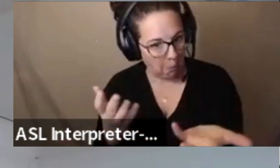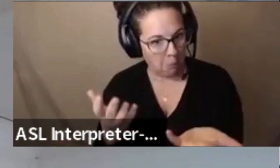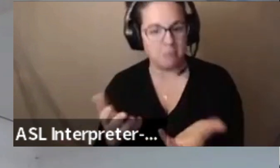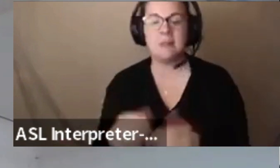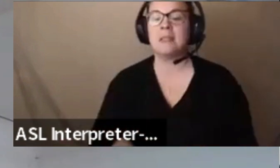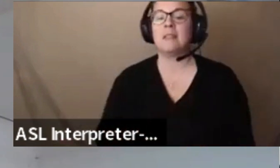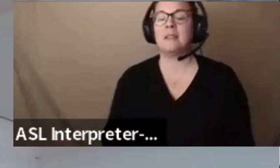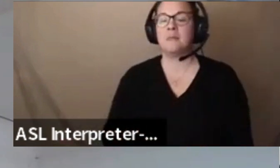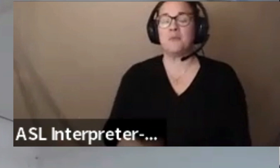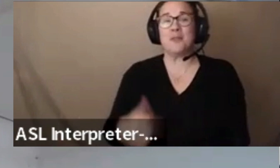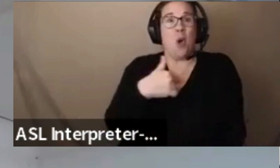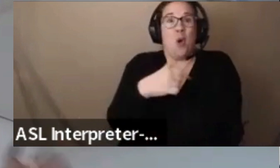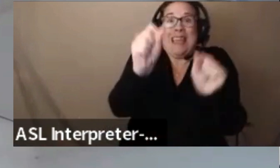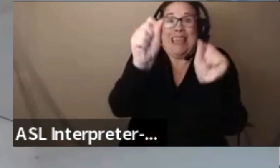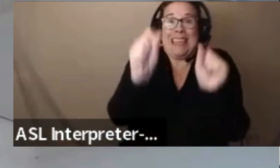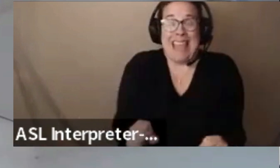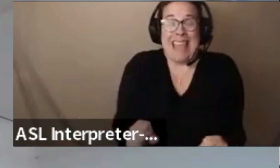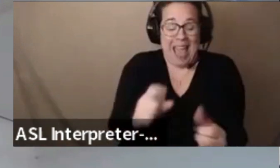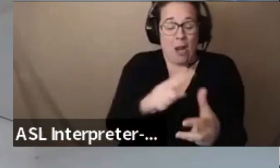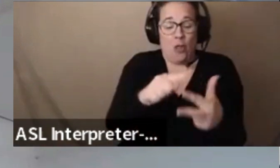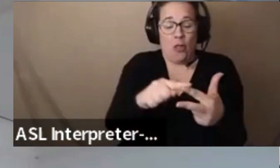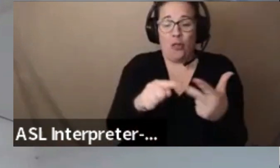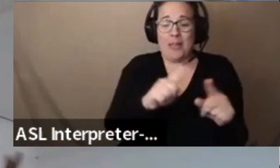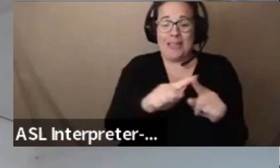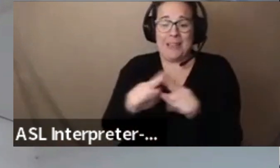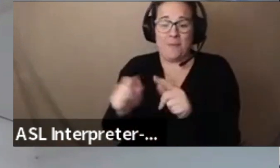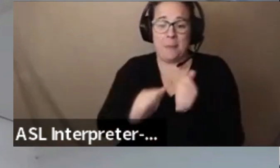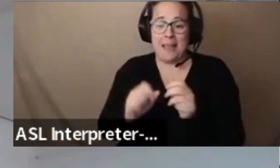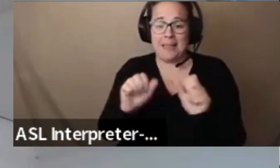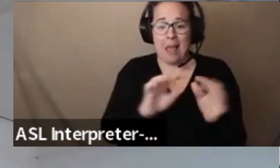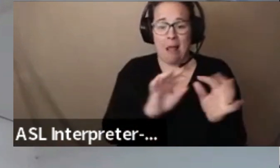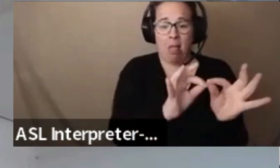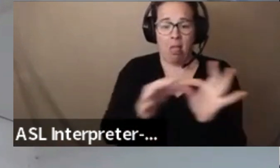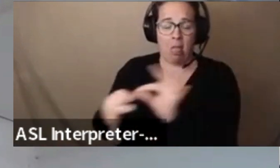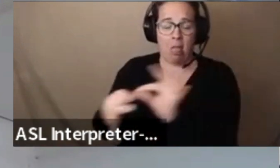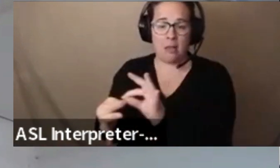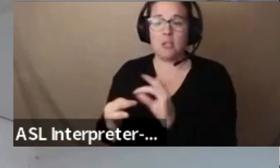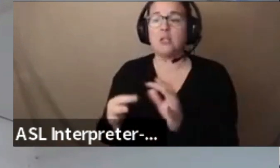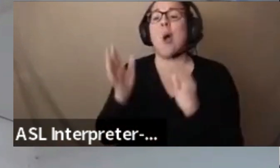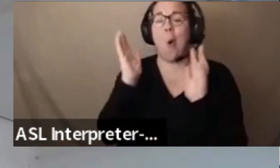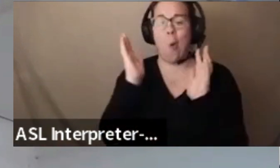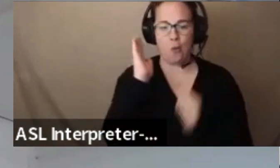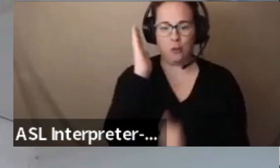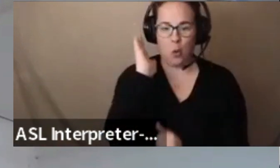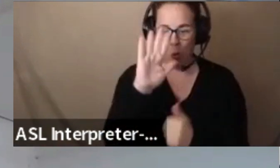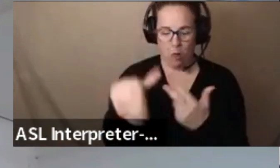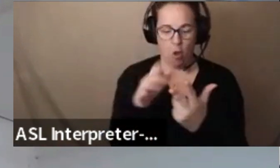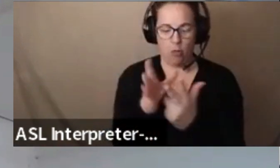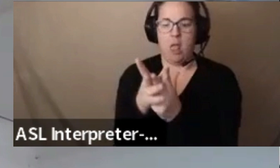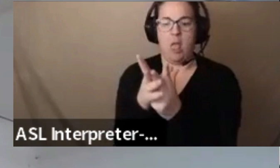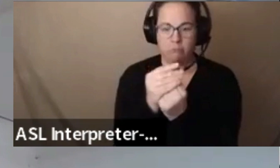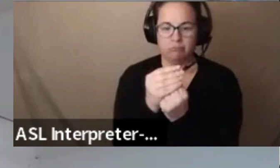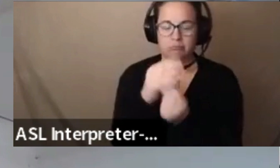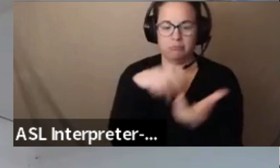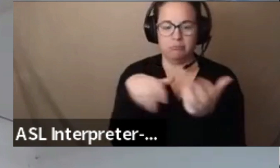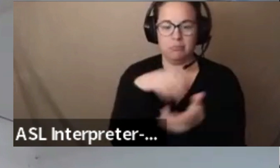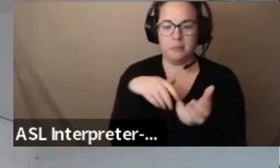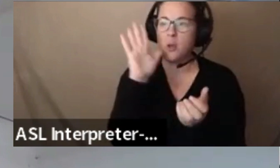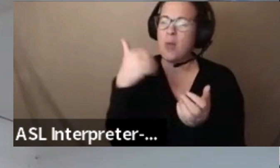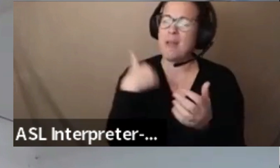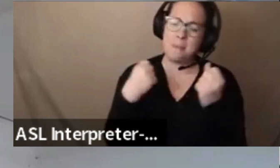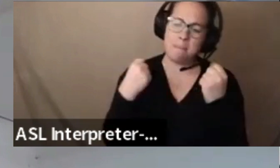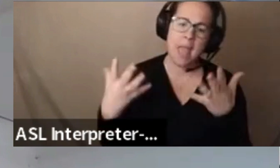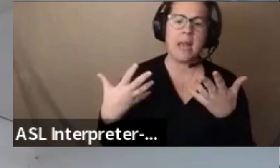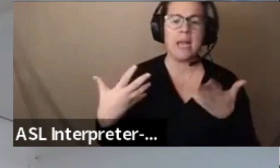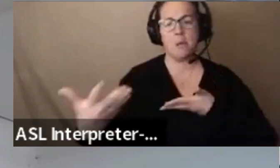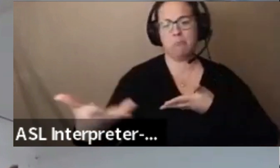in so many different ways. But I'm going to mash them together and have lots of conversations with my cast, and then see what